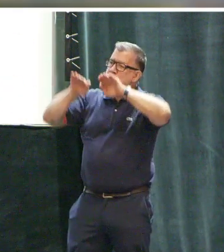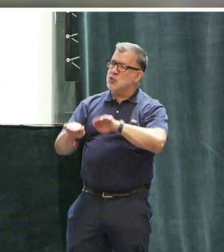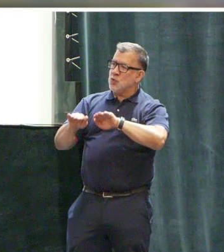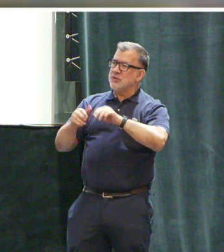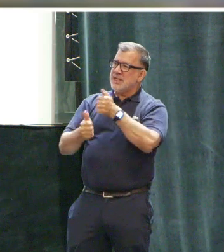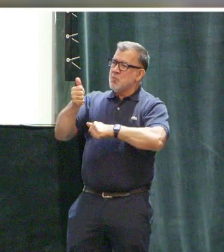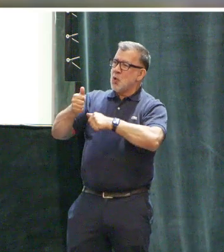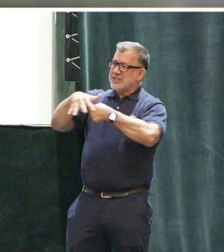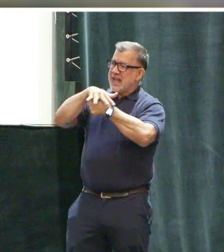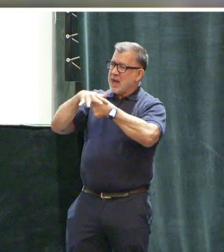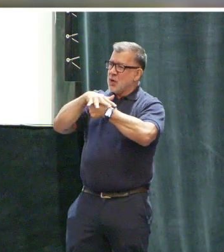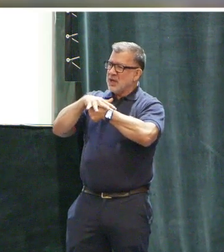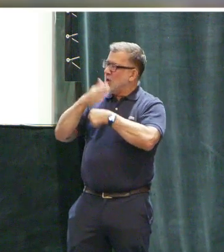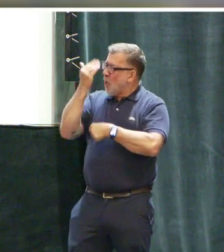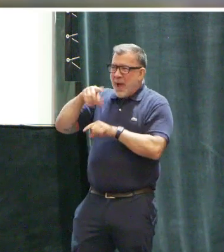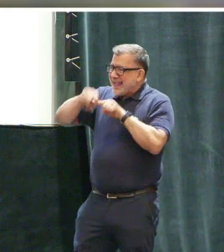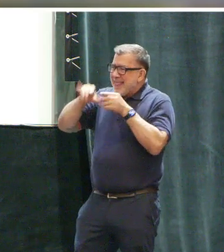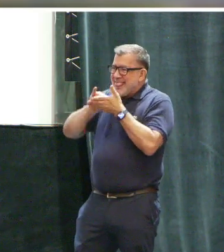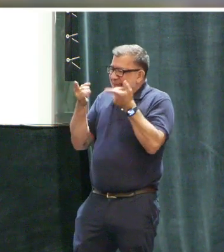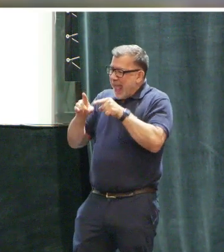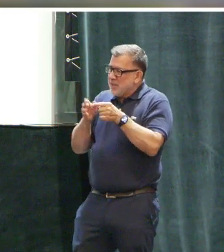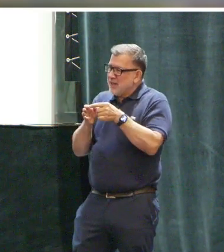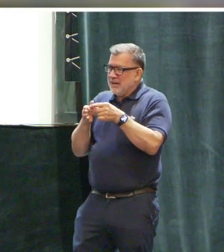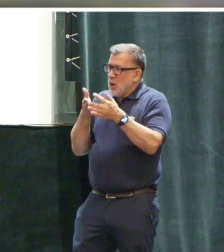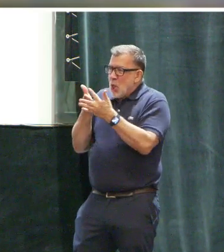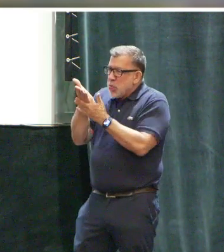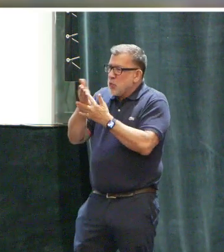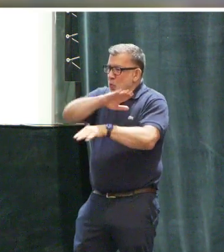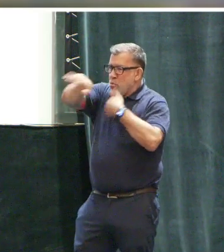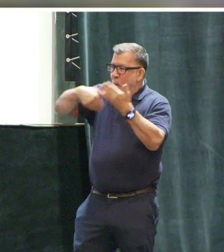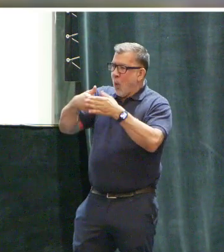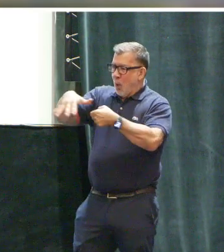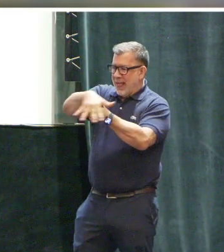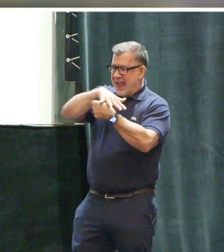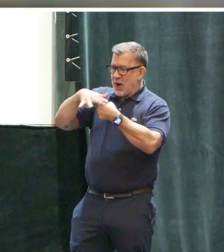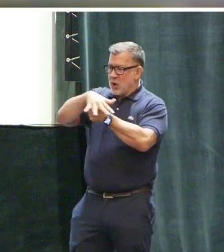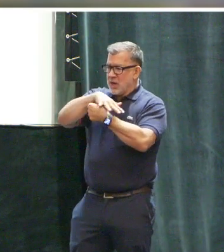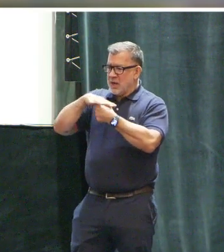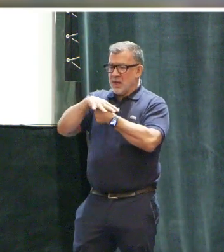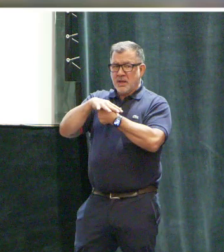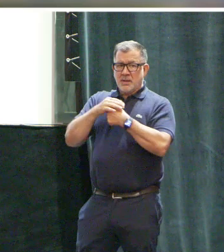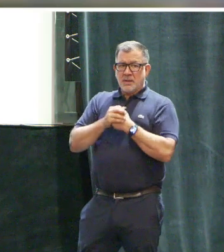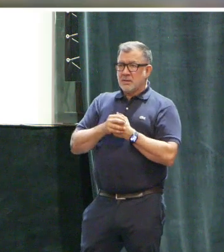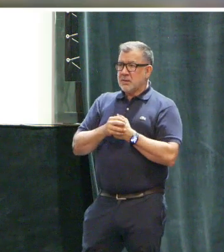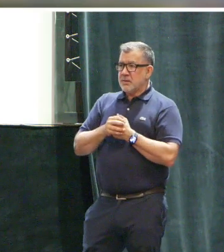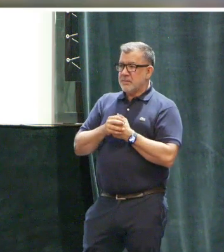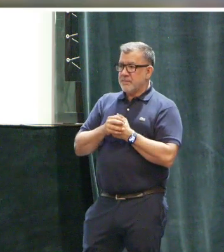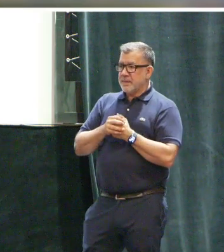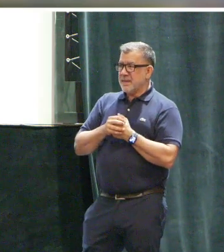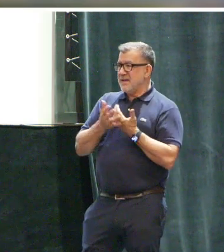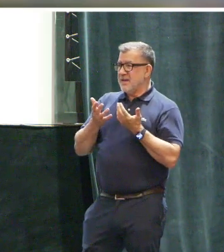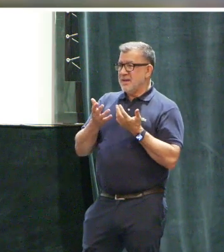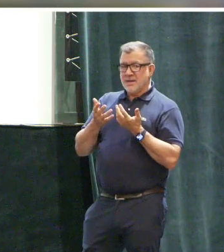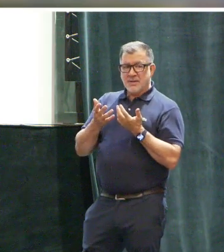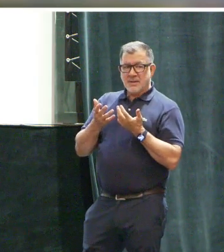question I have is, why can't that be done throughout everything? Because wall height is an issue for a couple of the residences who have mentioned it. It's also an